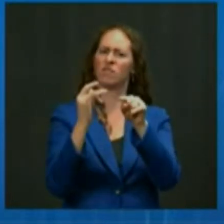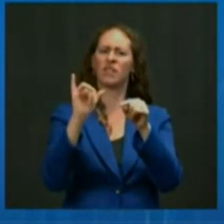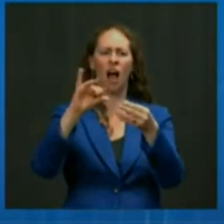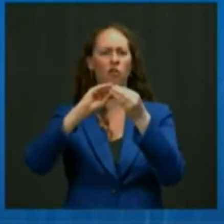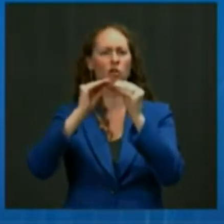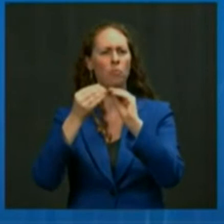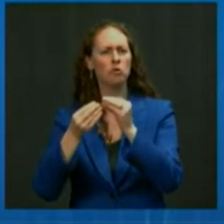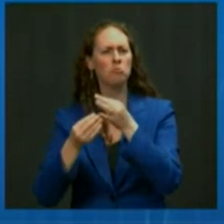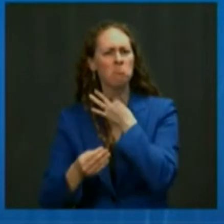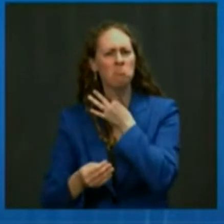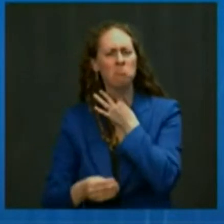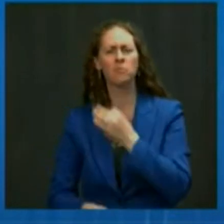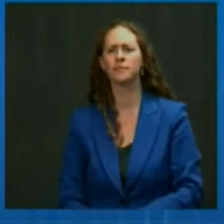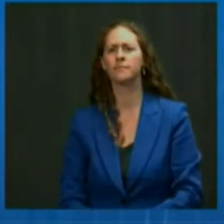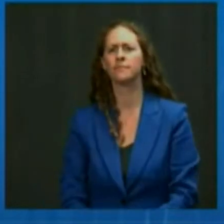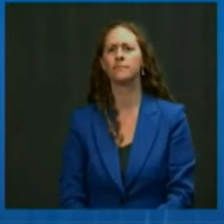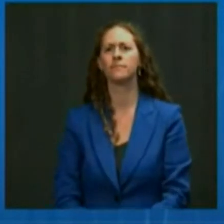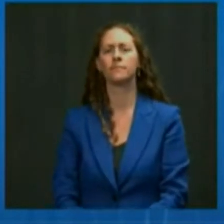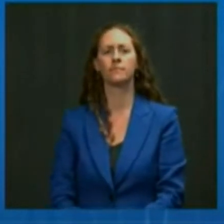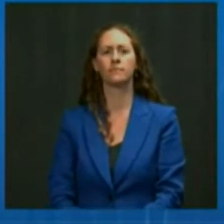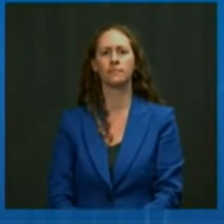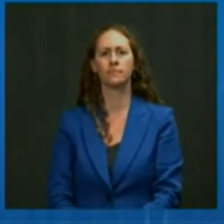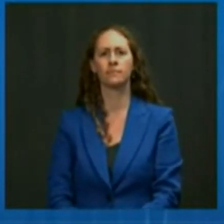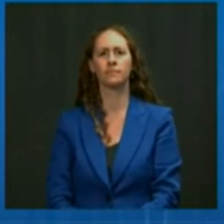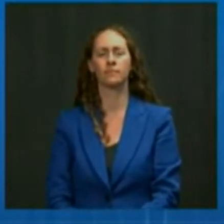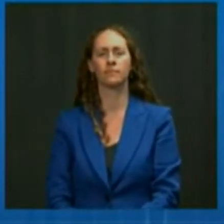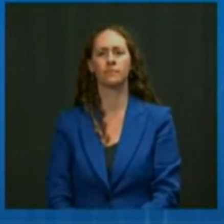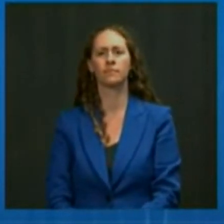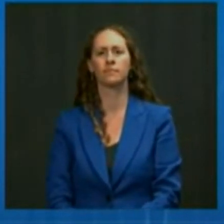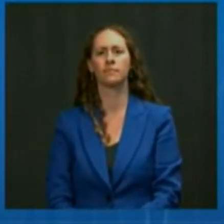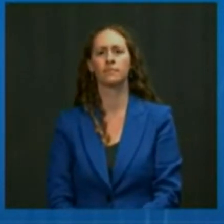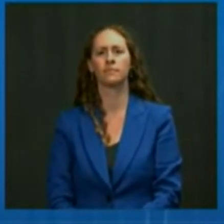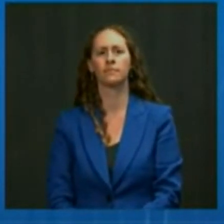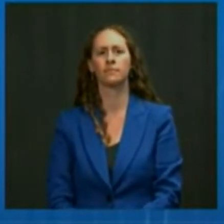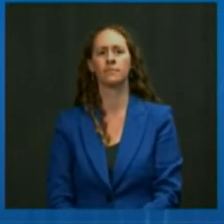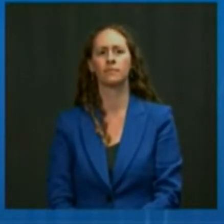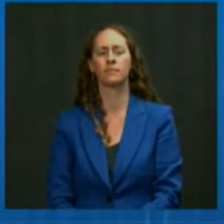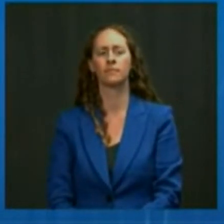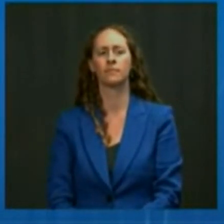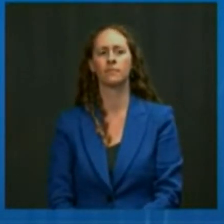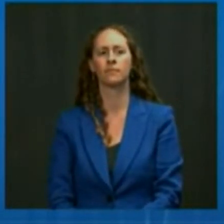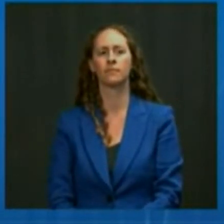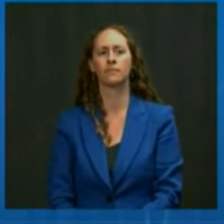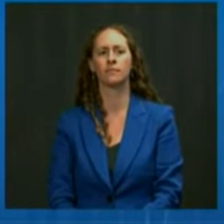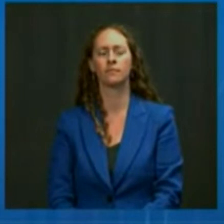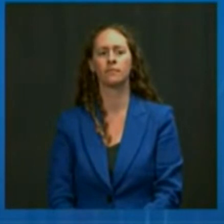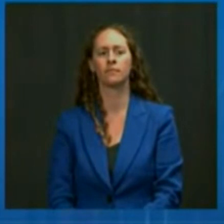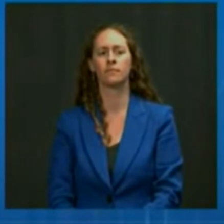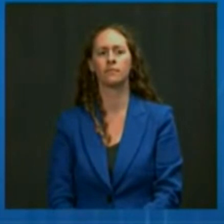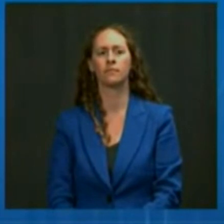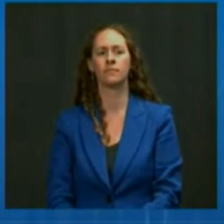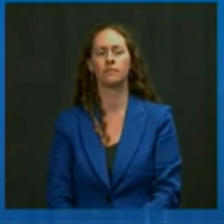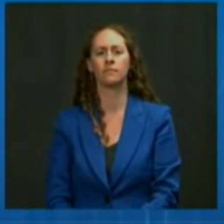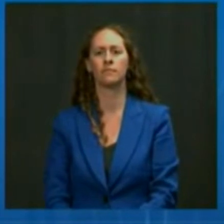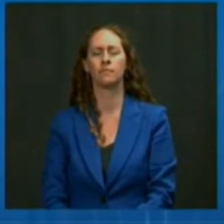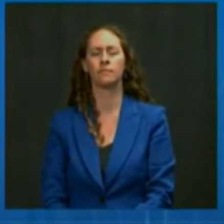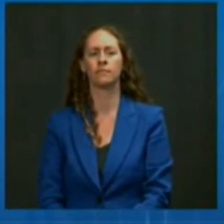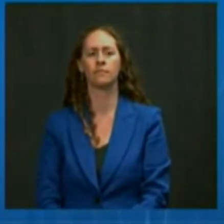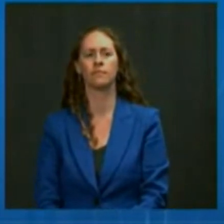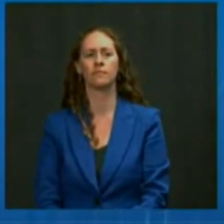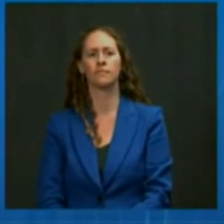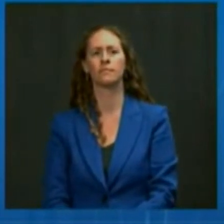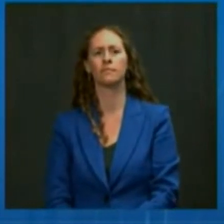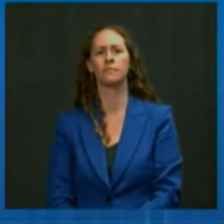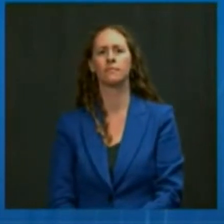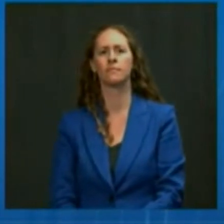Fauci, if you have anything to add. Sure. So thank you, Ouija, for that question. So let me talk you through